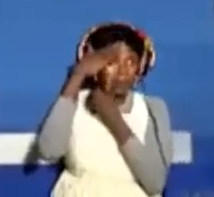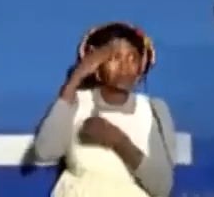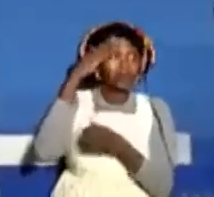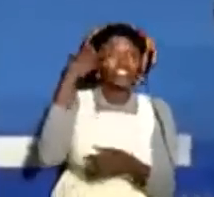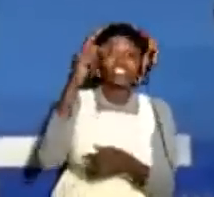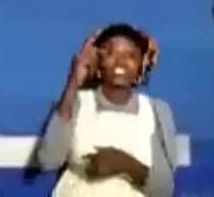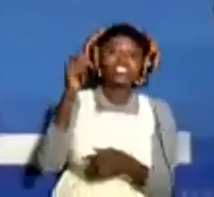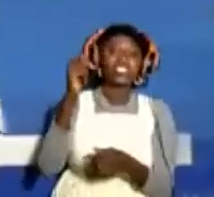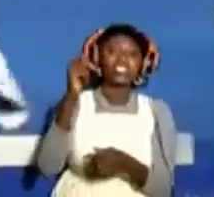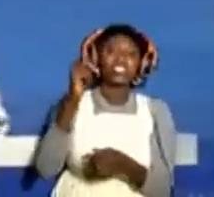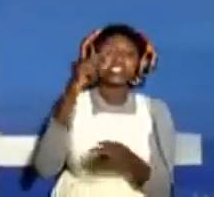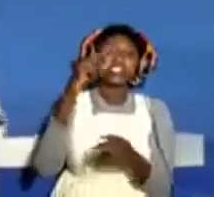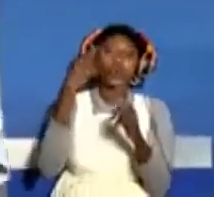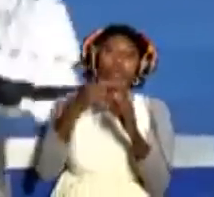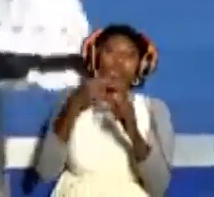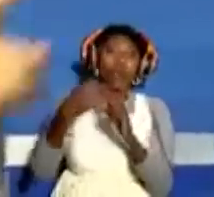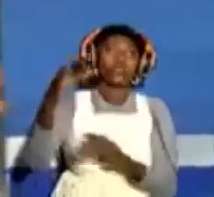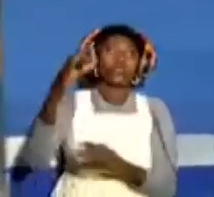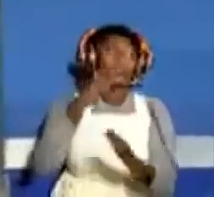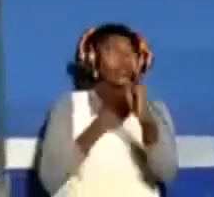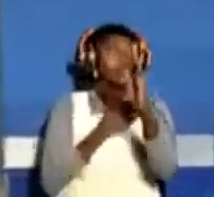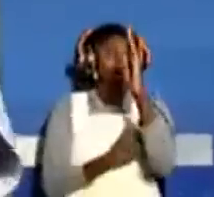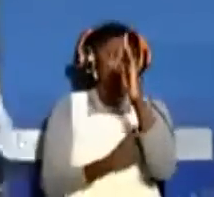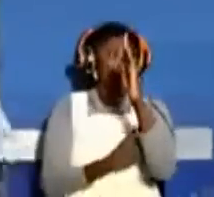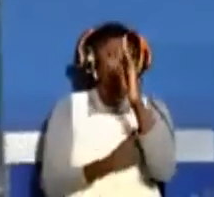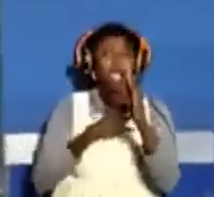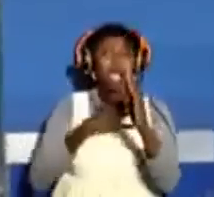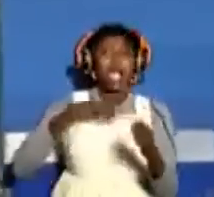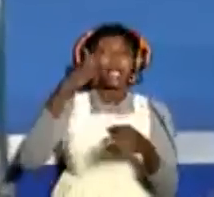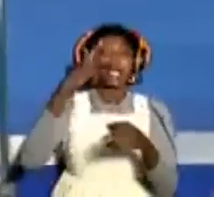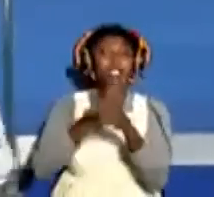The way the word of God comes to you and keeps you running.